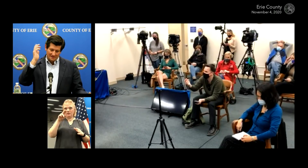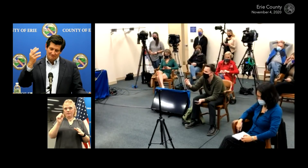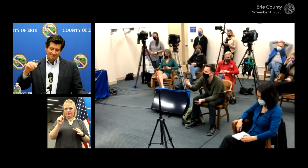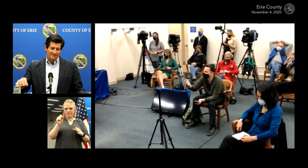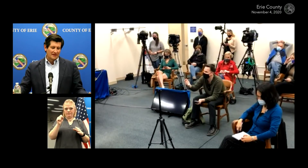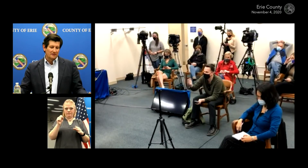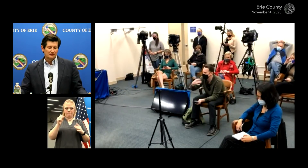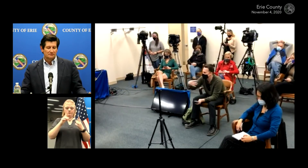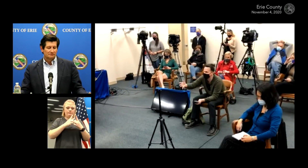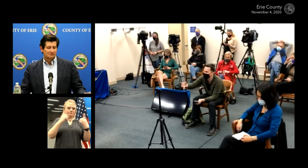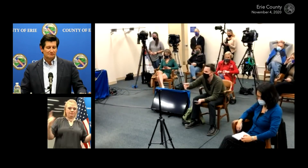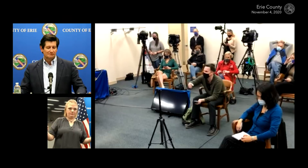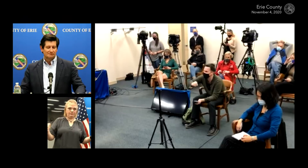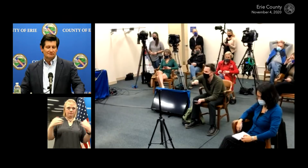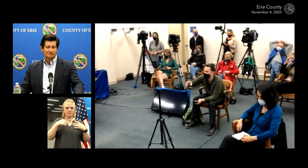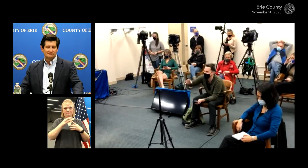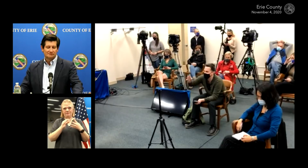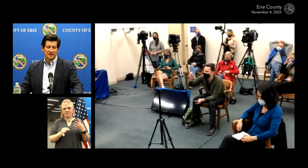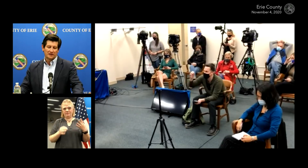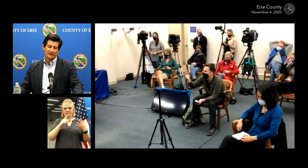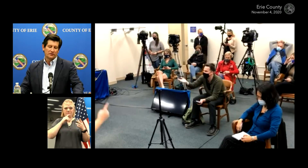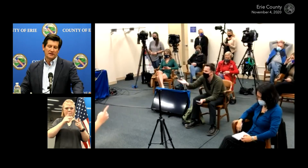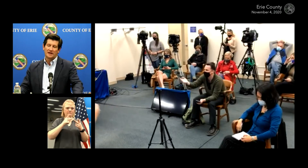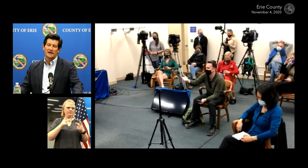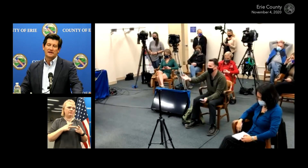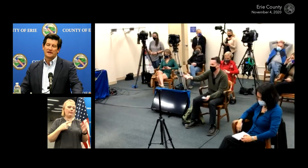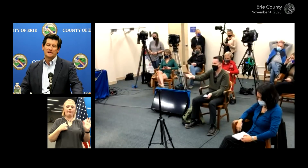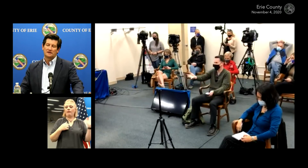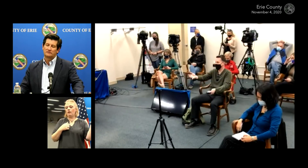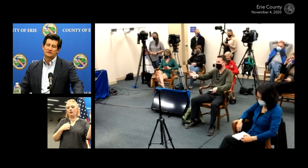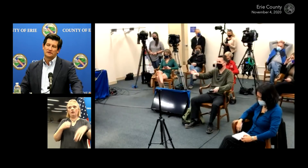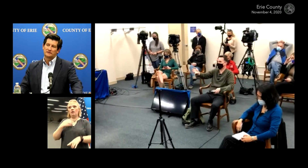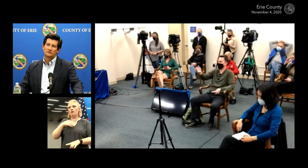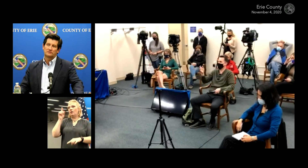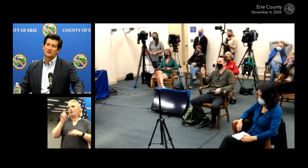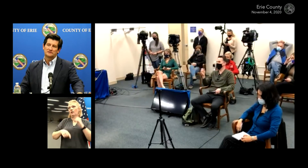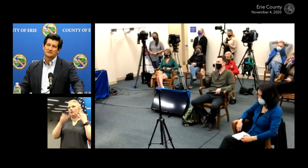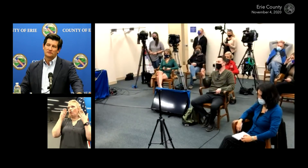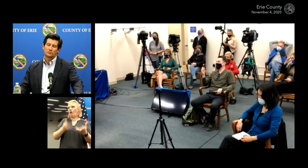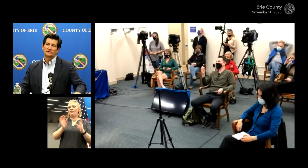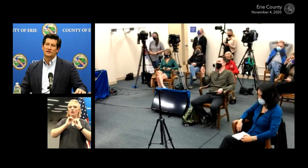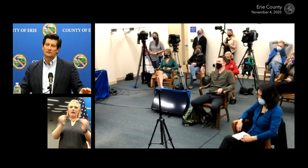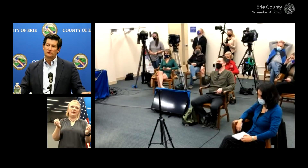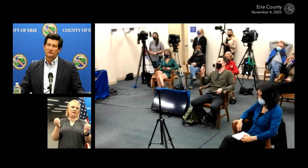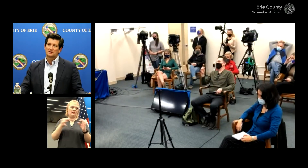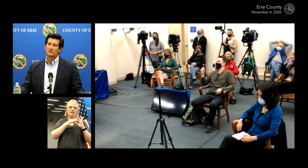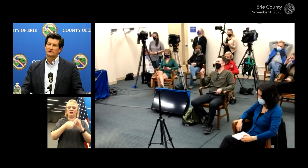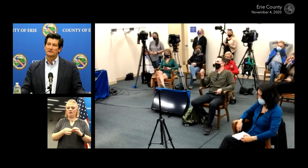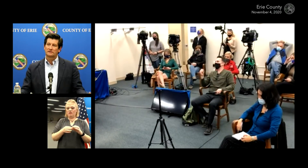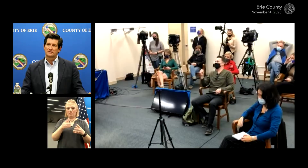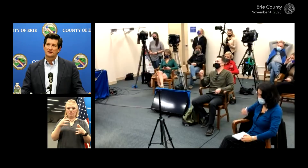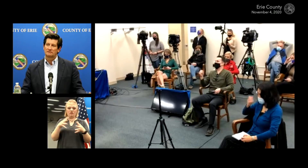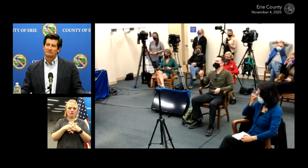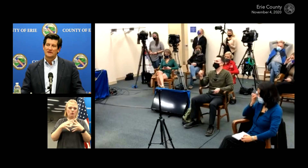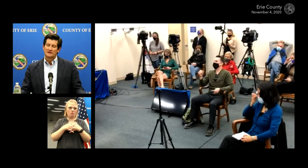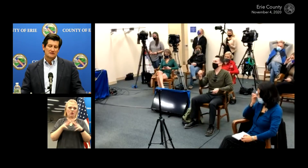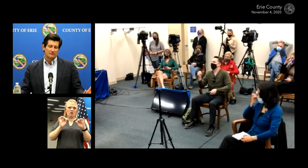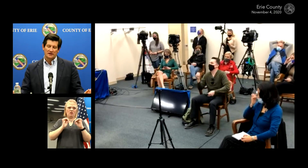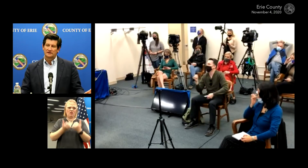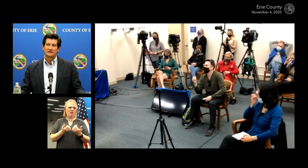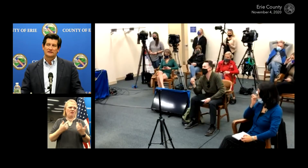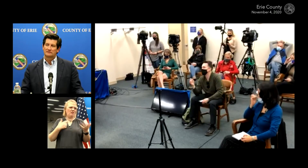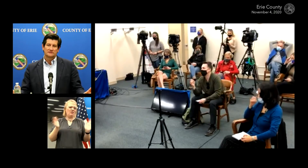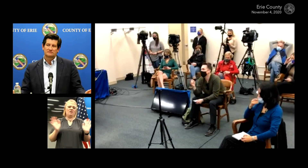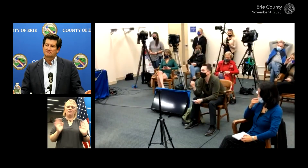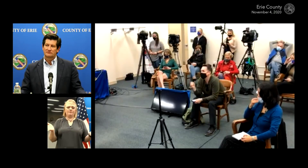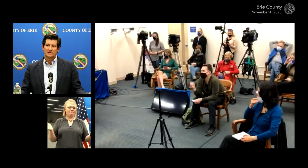Social distancing, you have that option. I mean, is there a place in... Michael, I really can't, I can't offer anything with regards to the football stadium. We've talked about this, and I'm not